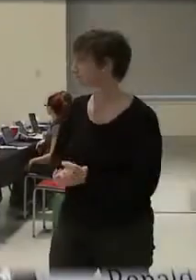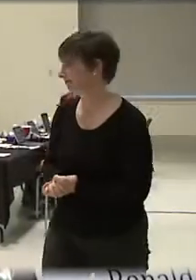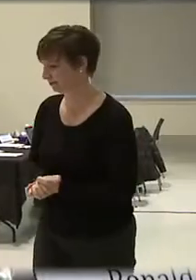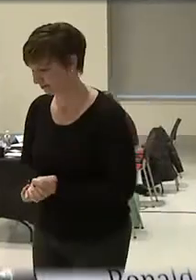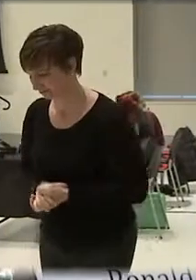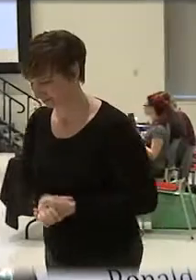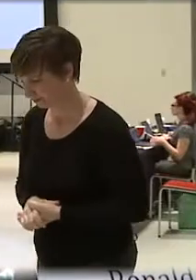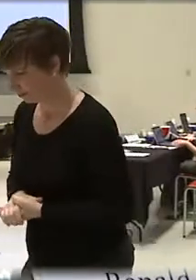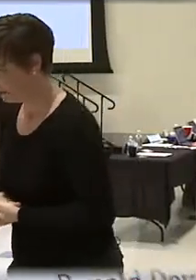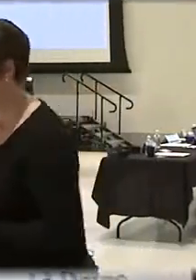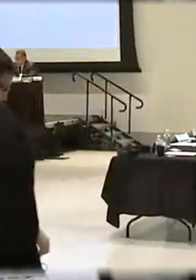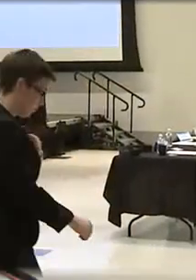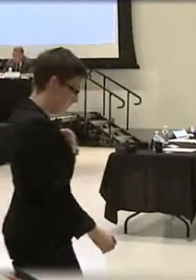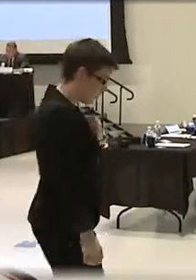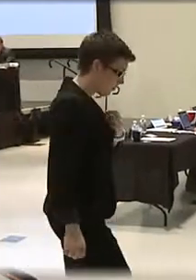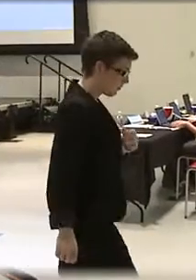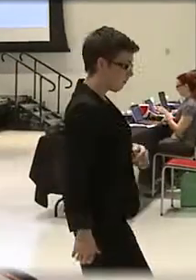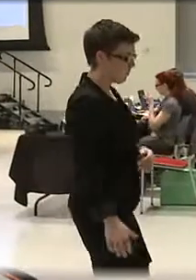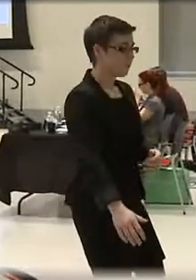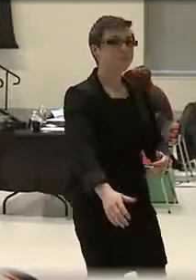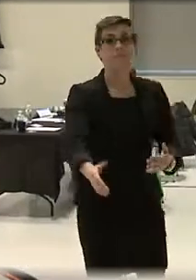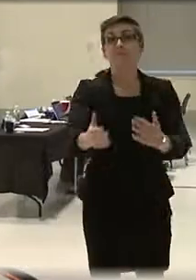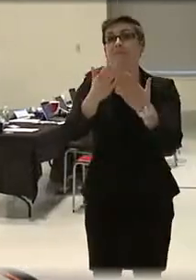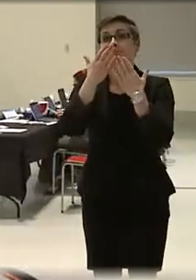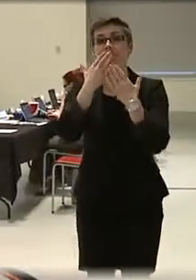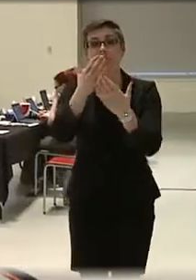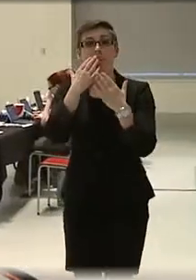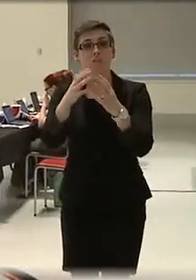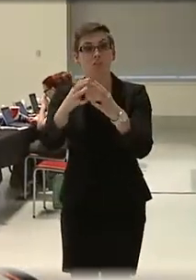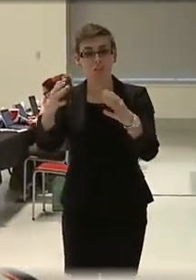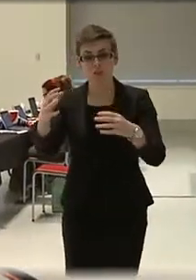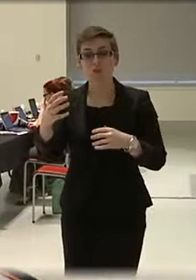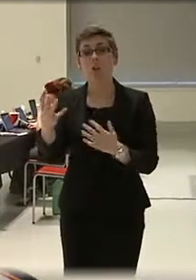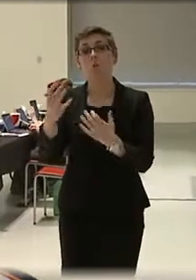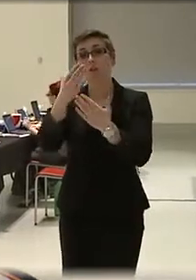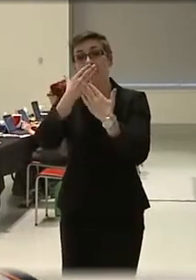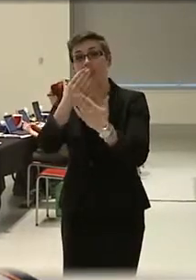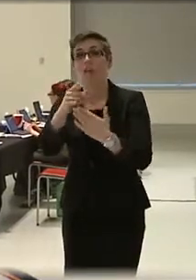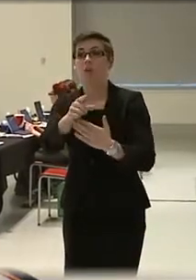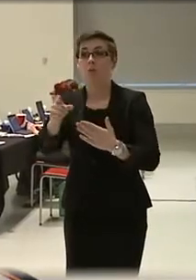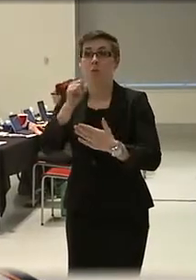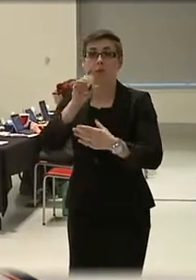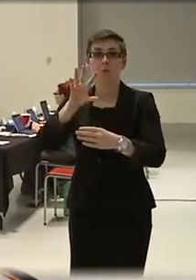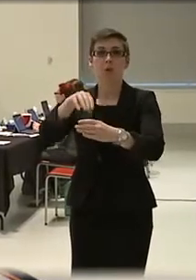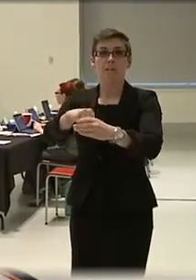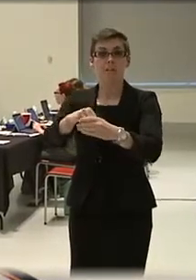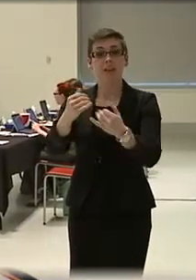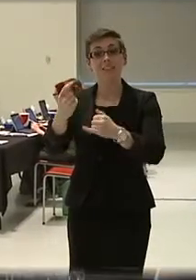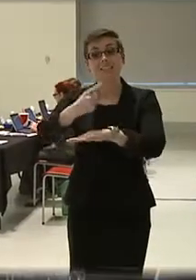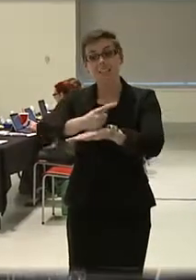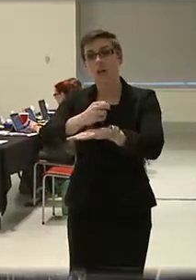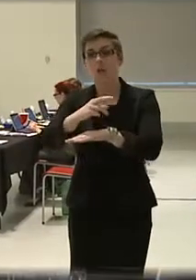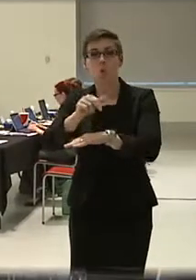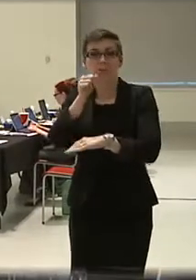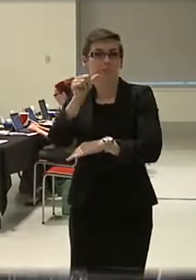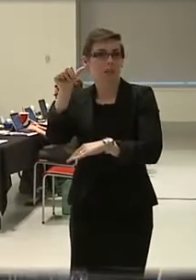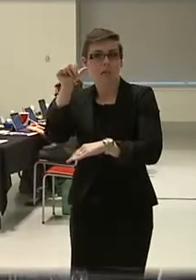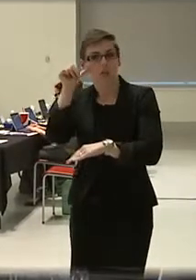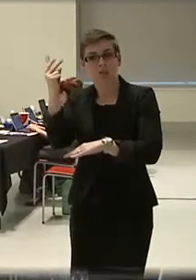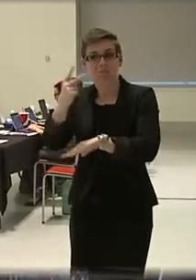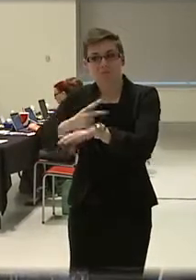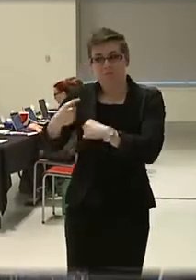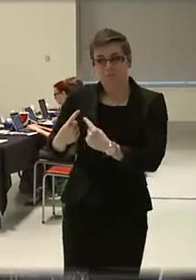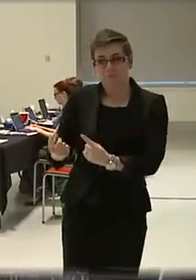Thank you very much. I too want to thank all of you that have participated, whether it was just today or the past 2 days,